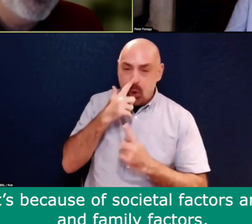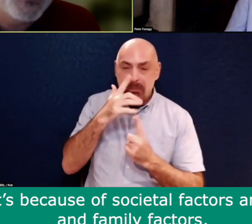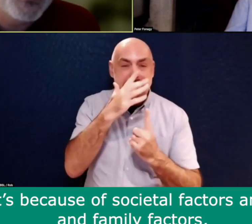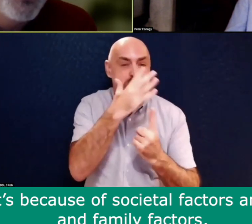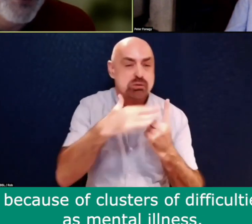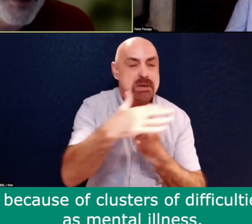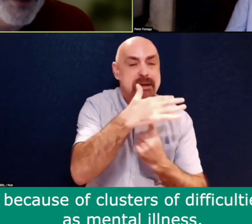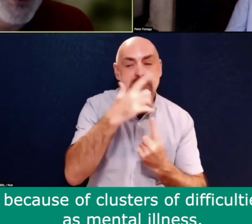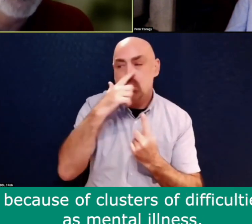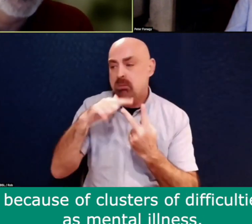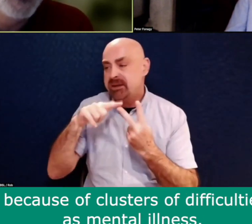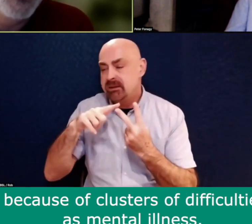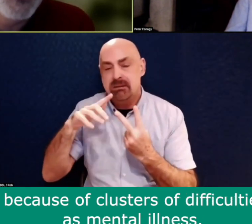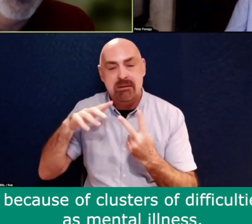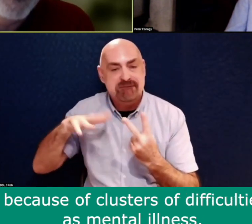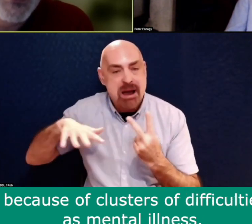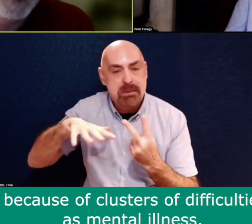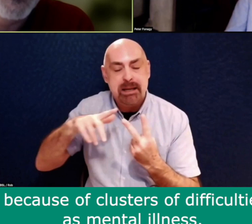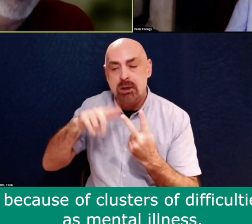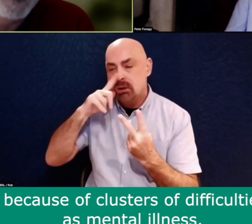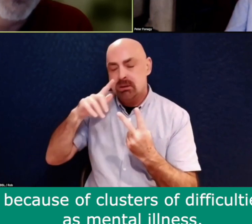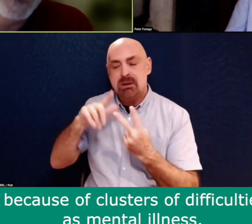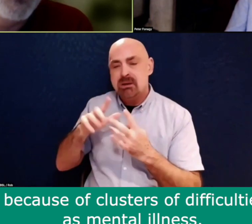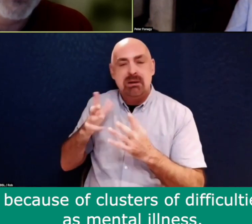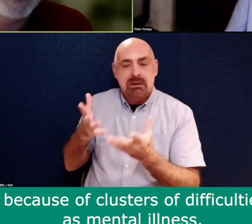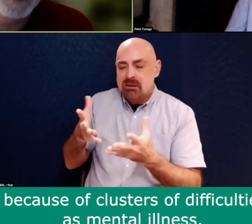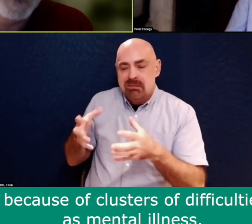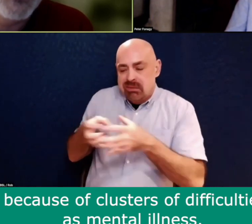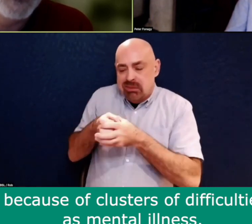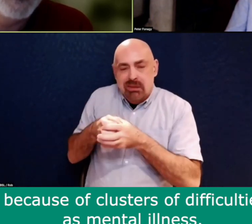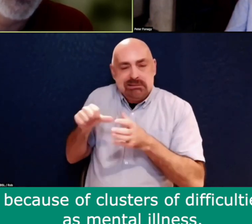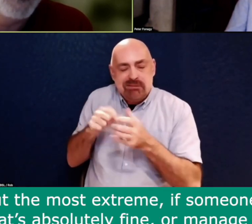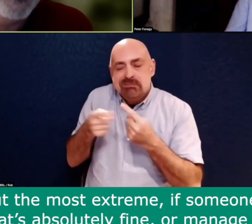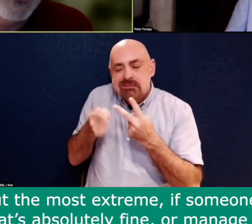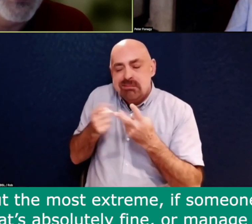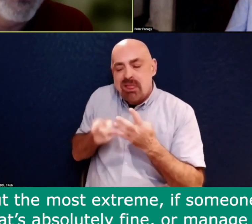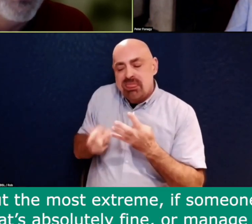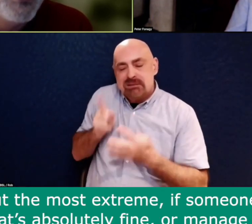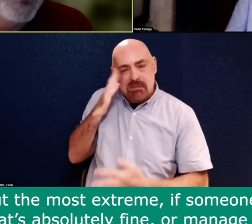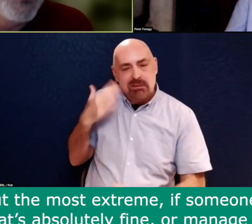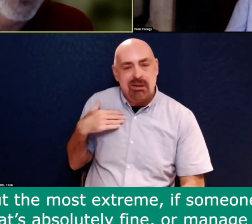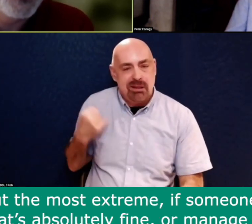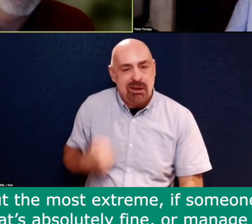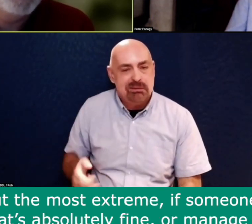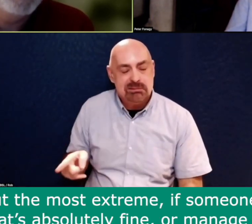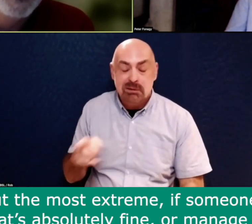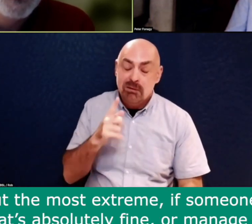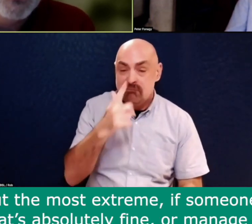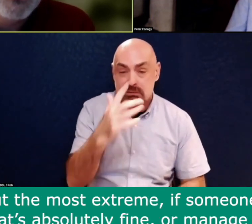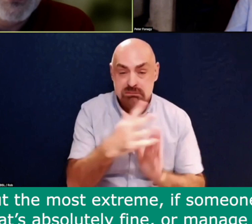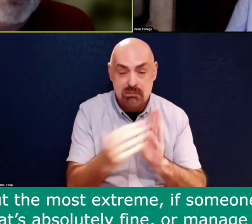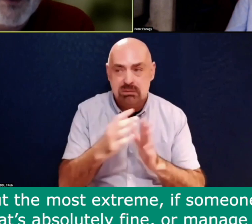and family factors, but sometimes it's because of clusters of difficulties that we recognize as mental illness. So if we think about the most